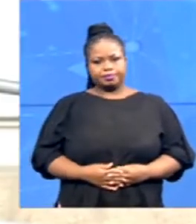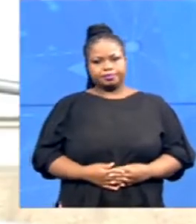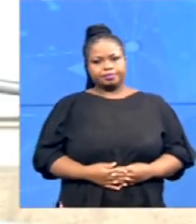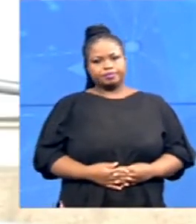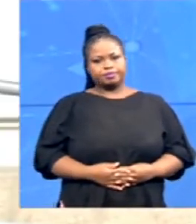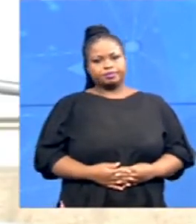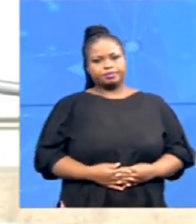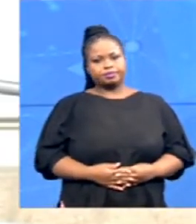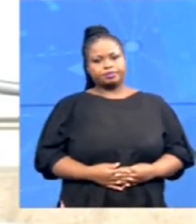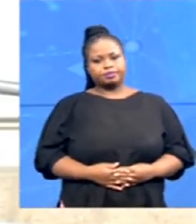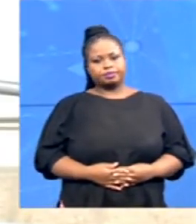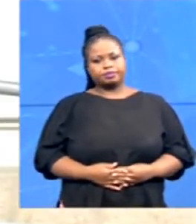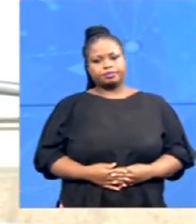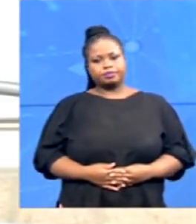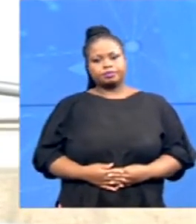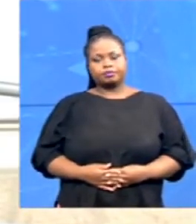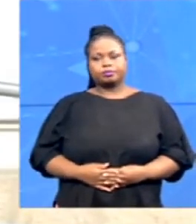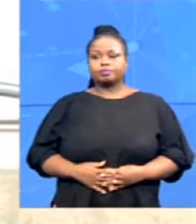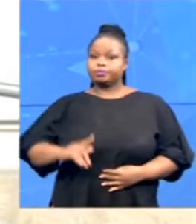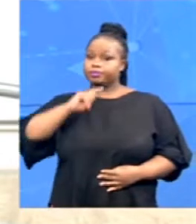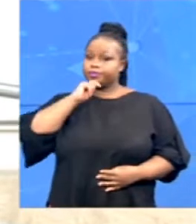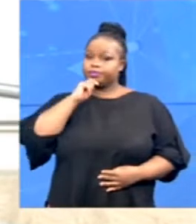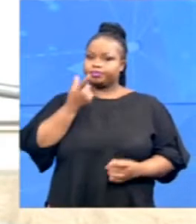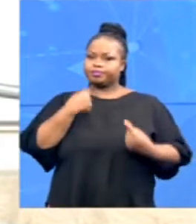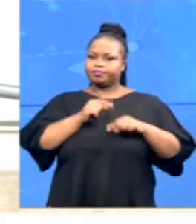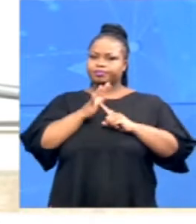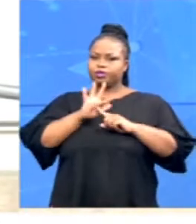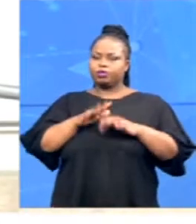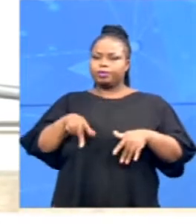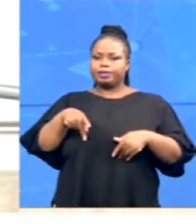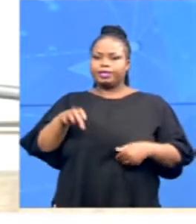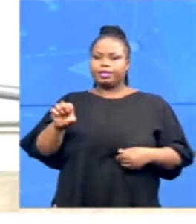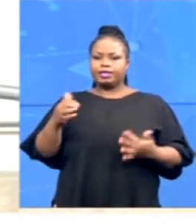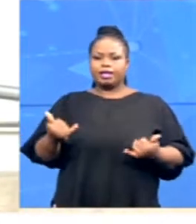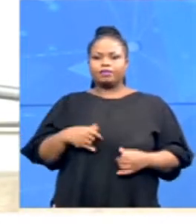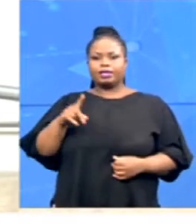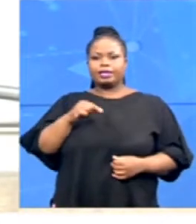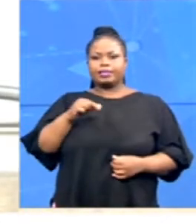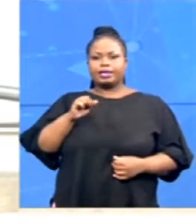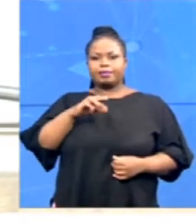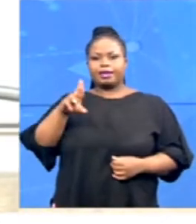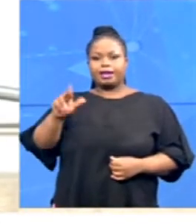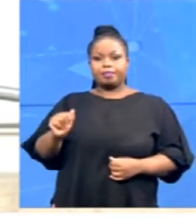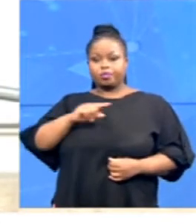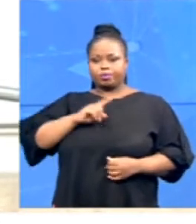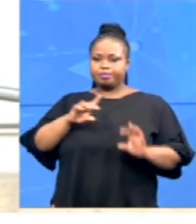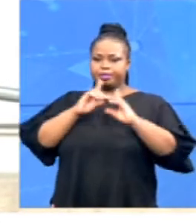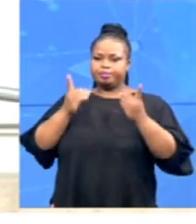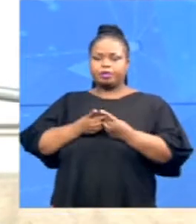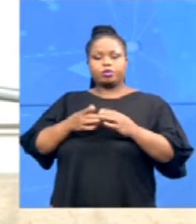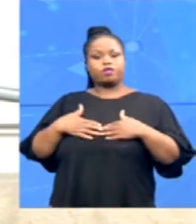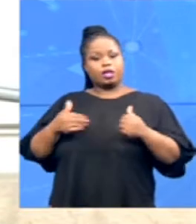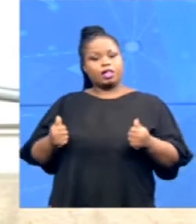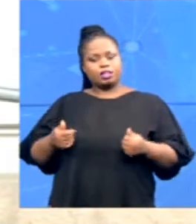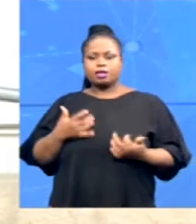Good morning. We are broadcasting from Gqeberha, where we are bringing good news that the Department of Health is changing the way it does the